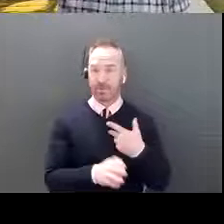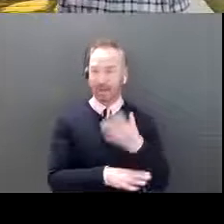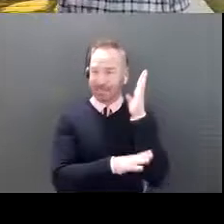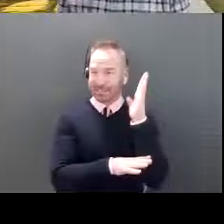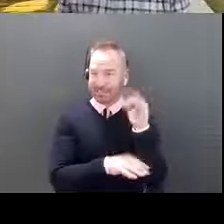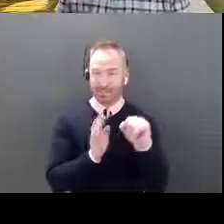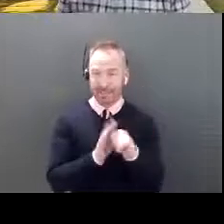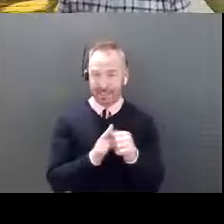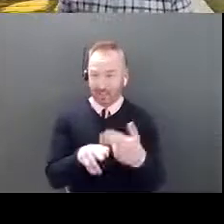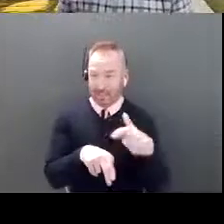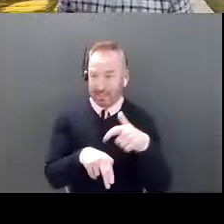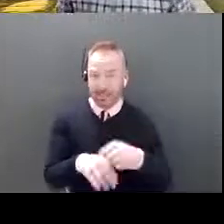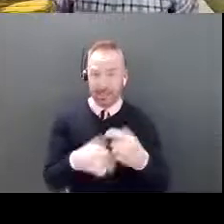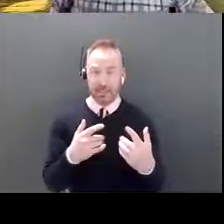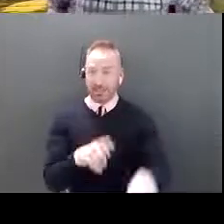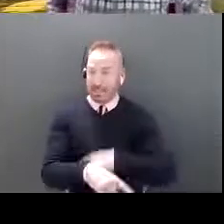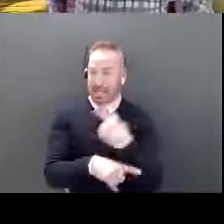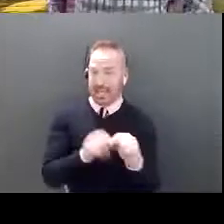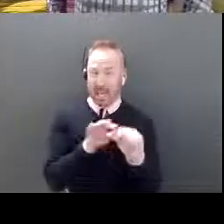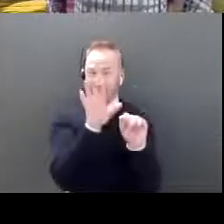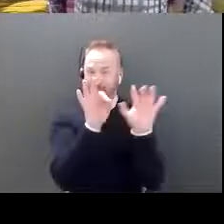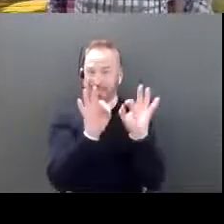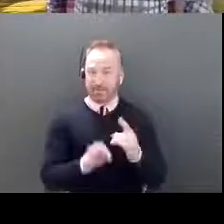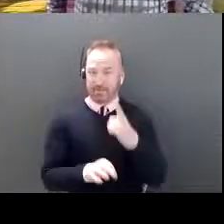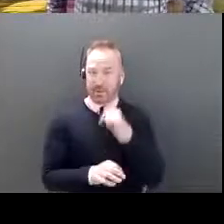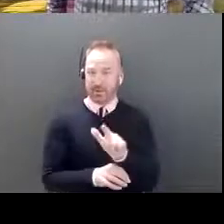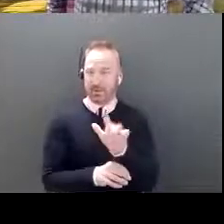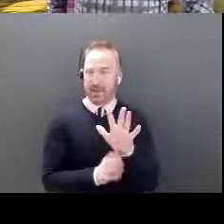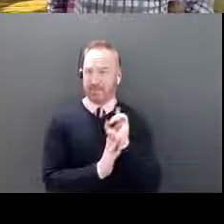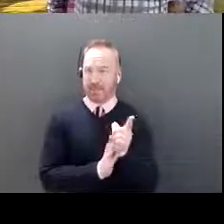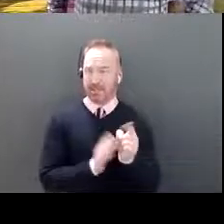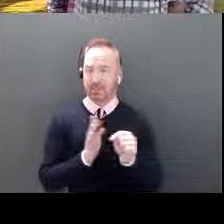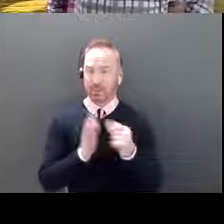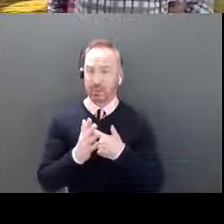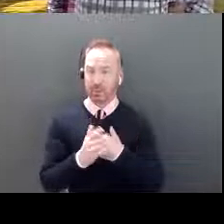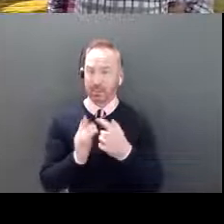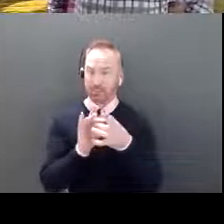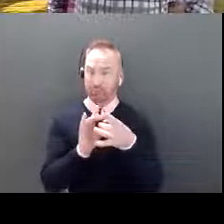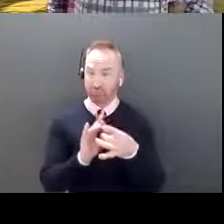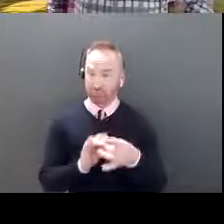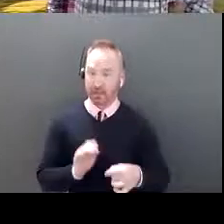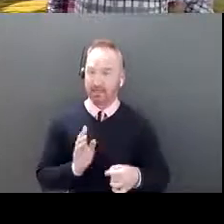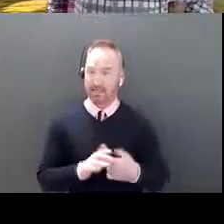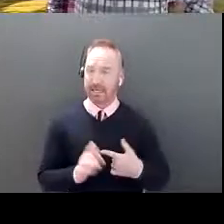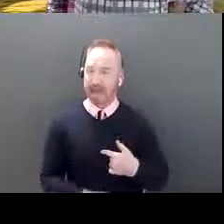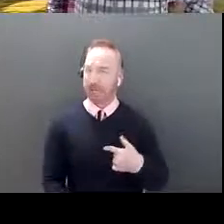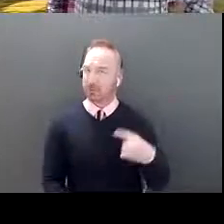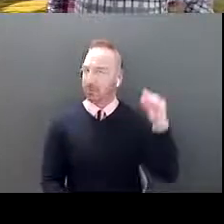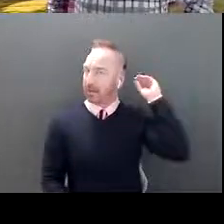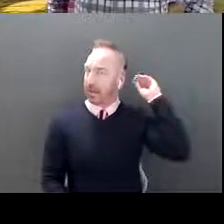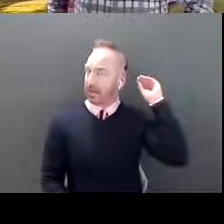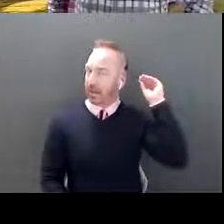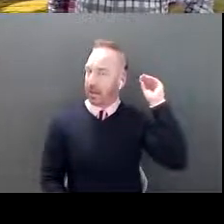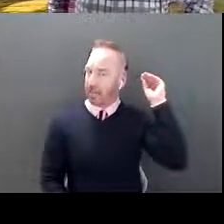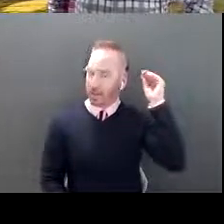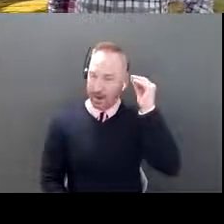only giving you highlights over about 25-minute period, I'm conscious that